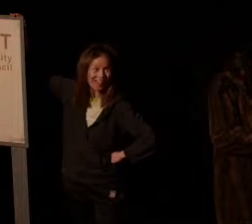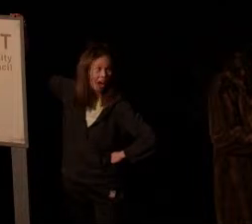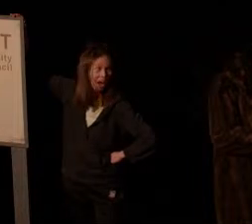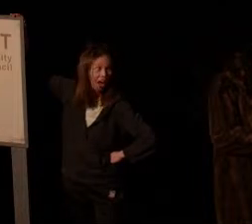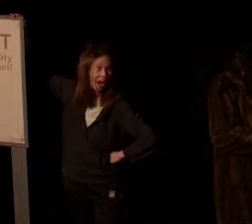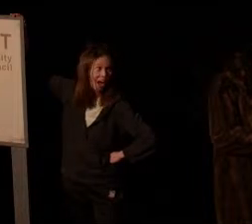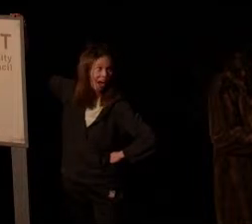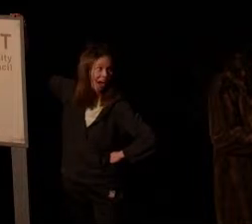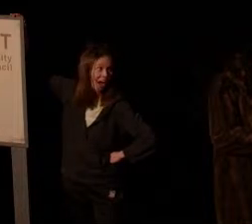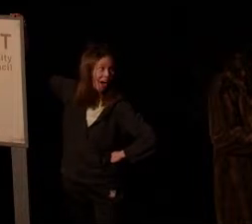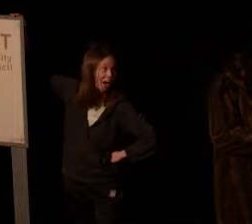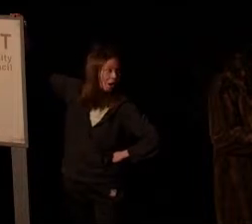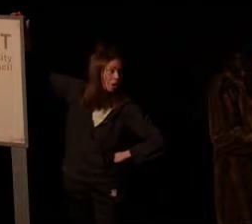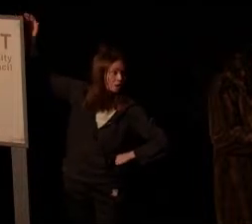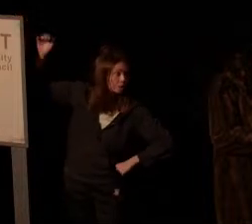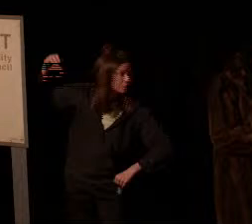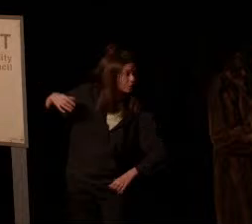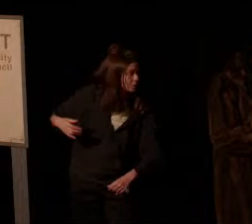Read it up.